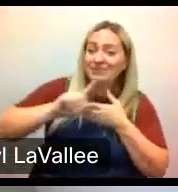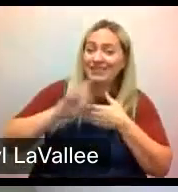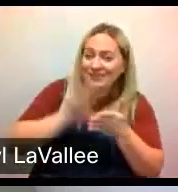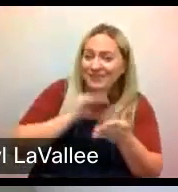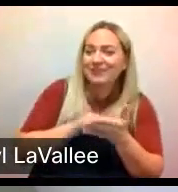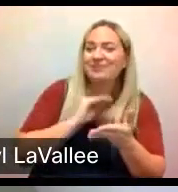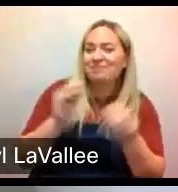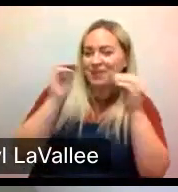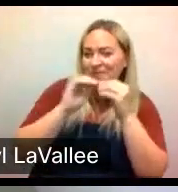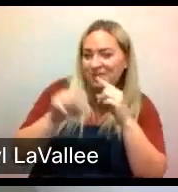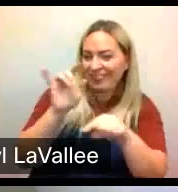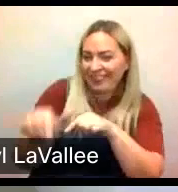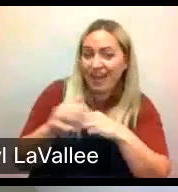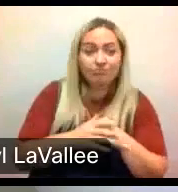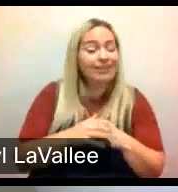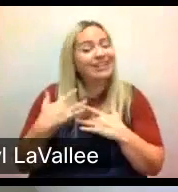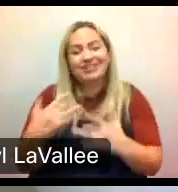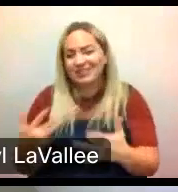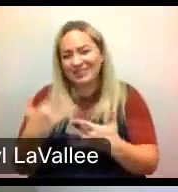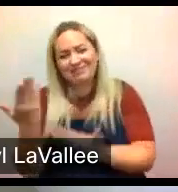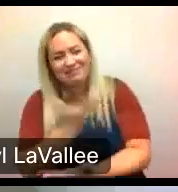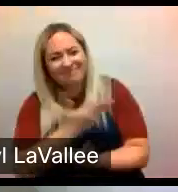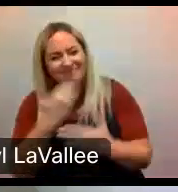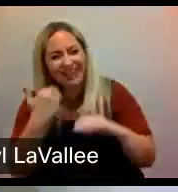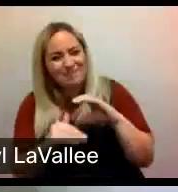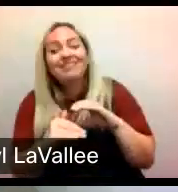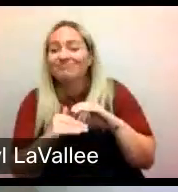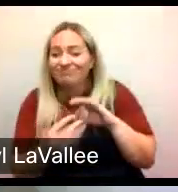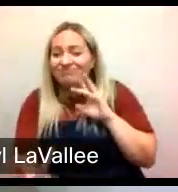that. And as usual, there's my email. Feel